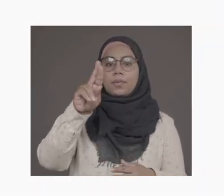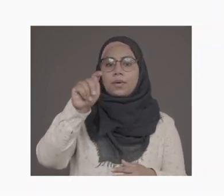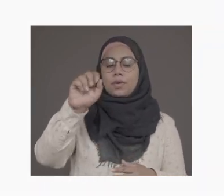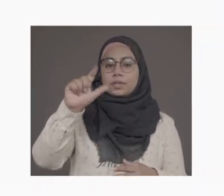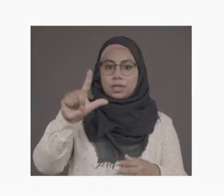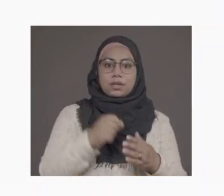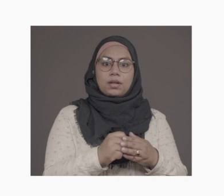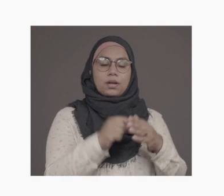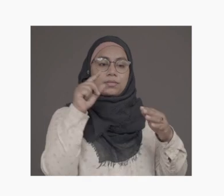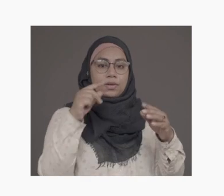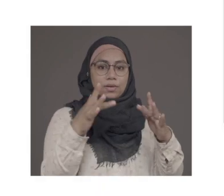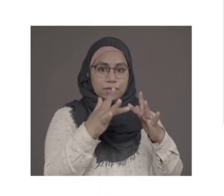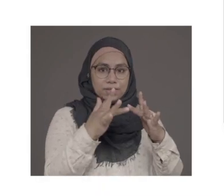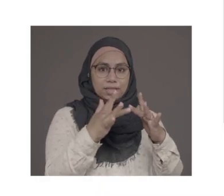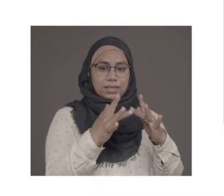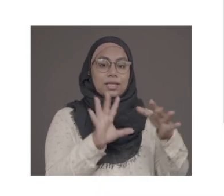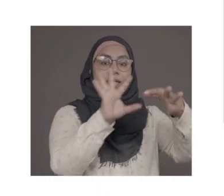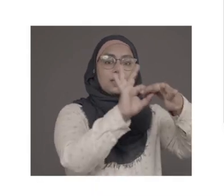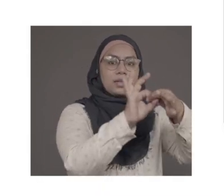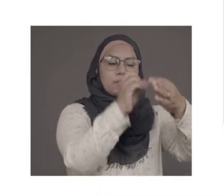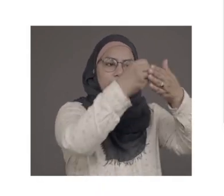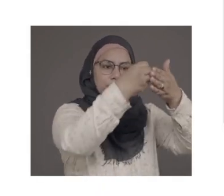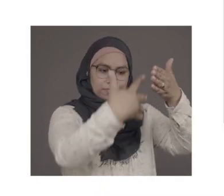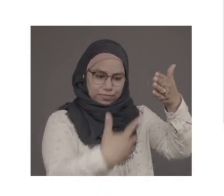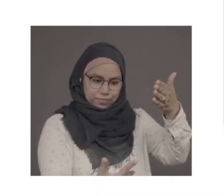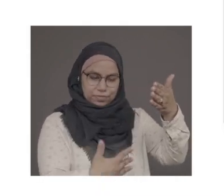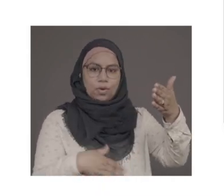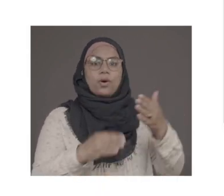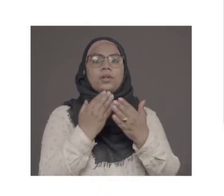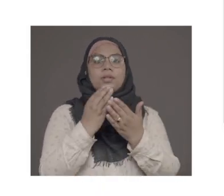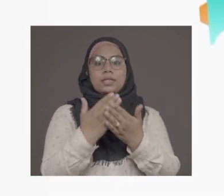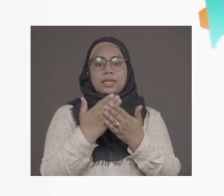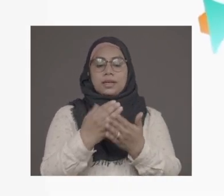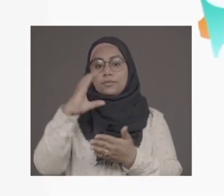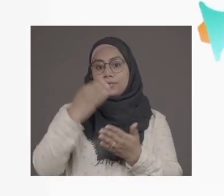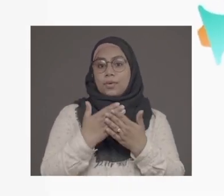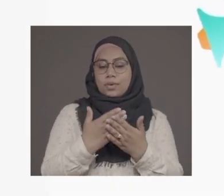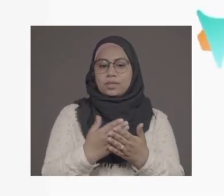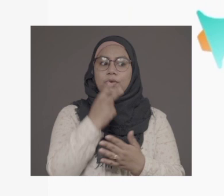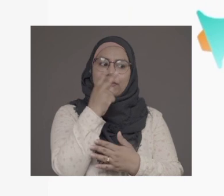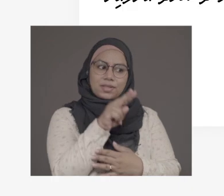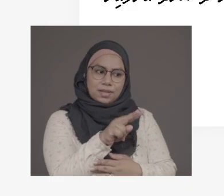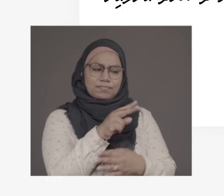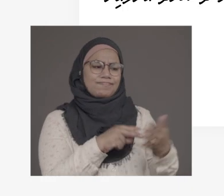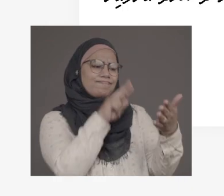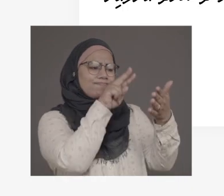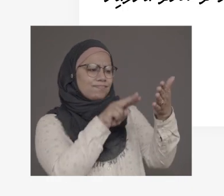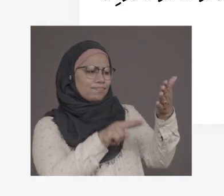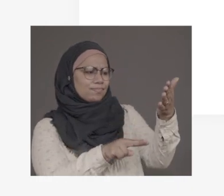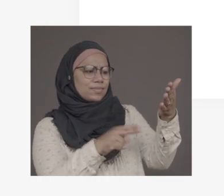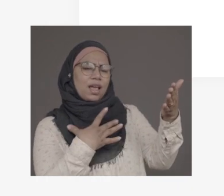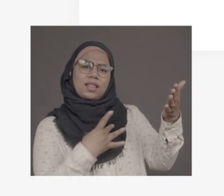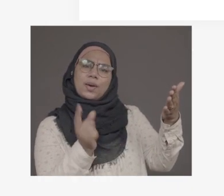ifas beno kurannama login afitalava mafahu ifas meduri koves portal la badevidane portal la login va mafahu